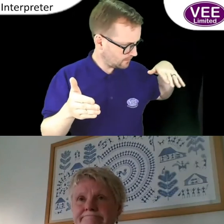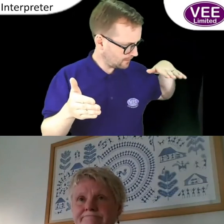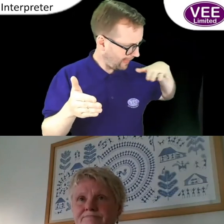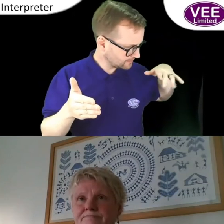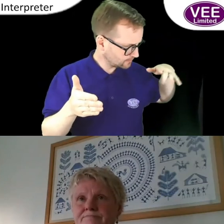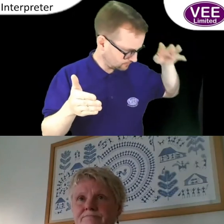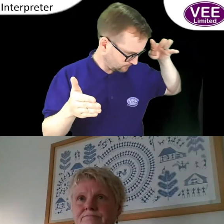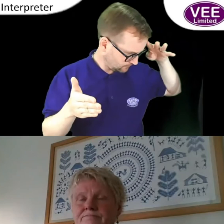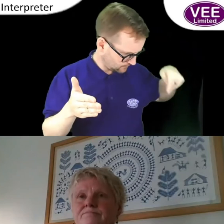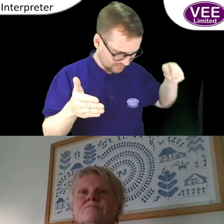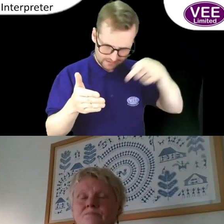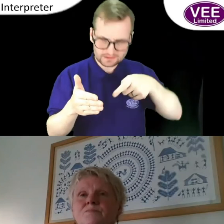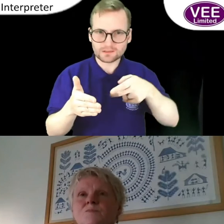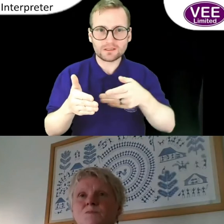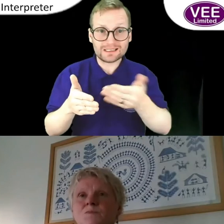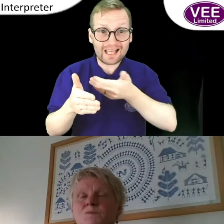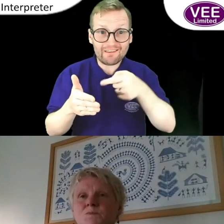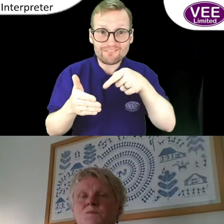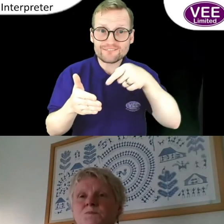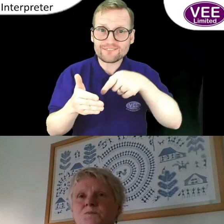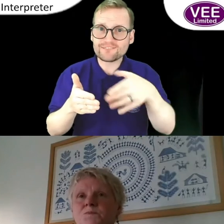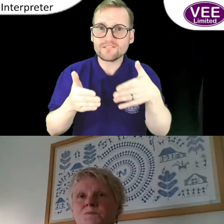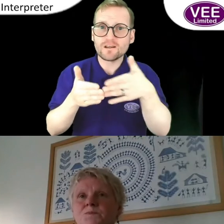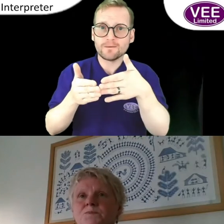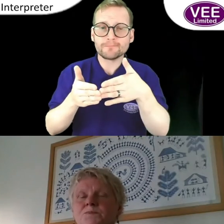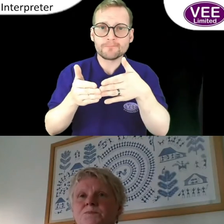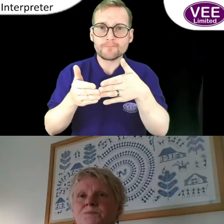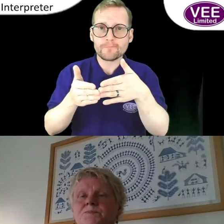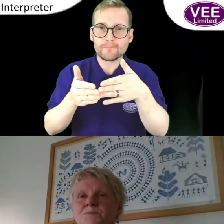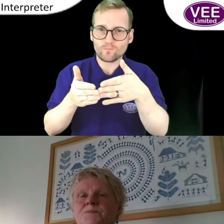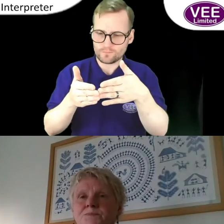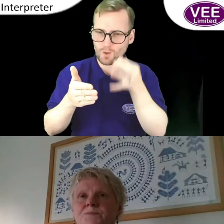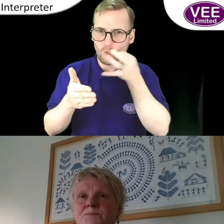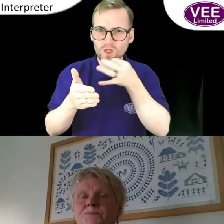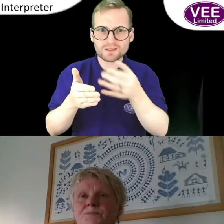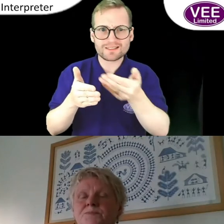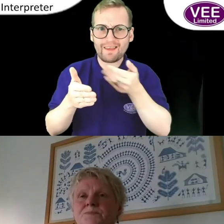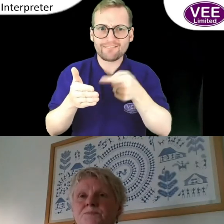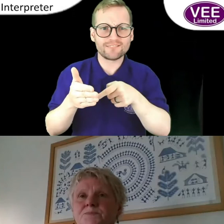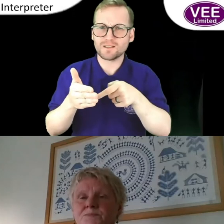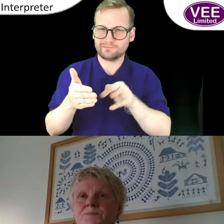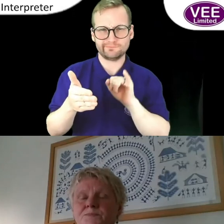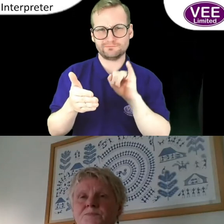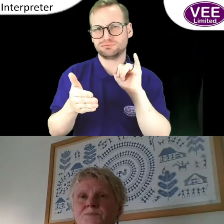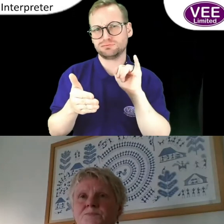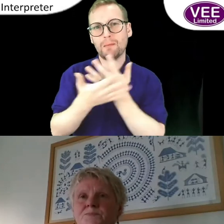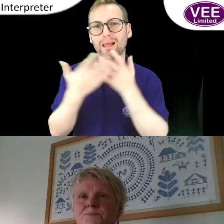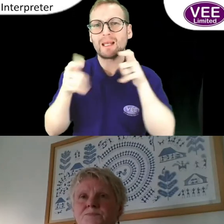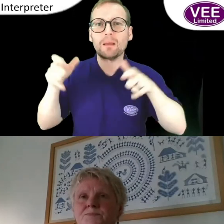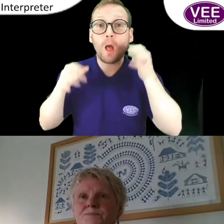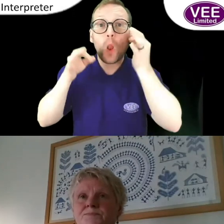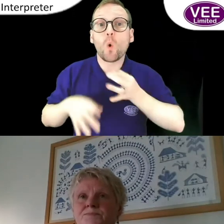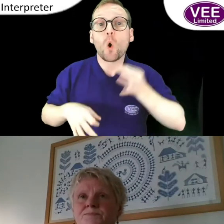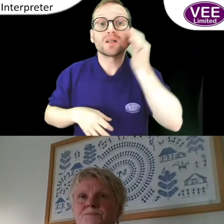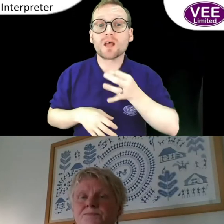any reason to think that is actually the land is safer than the water. The water is, for many people, as far as I